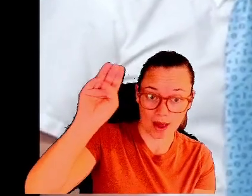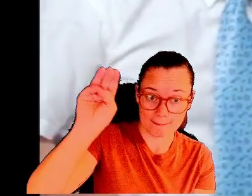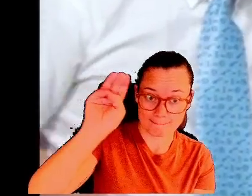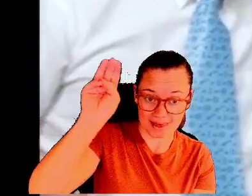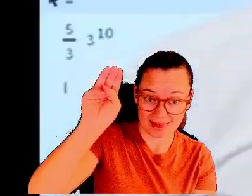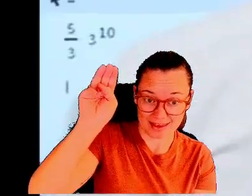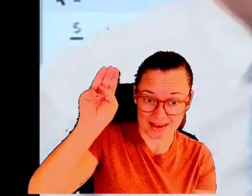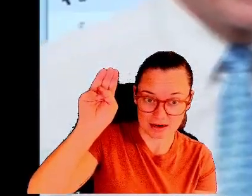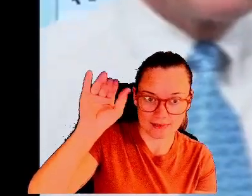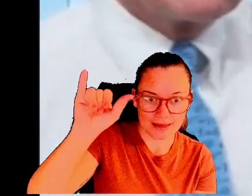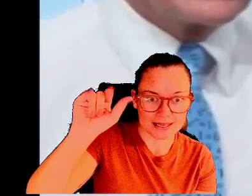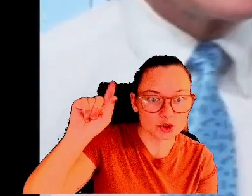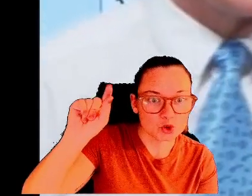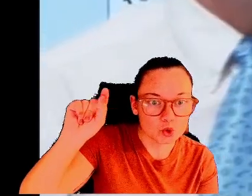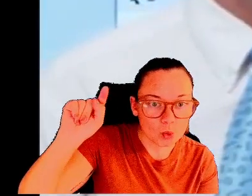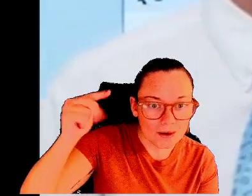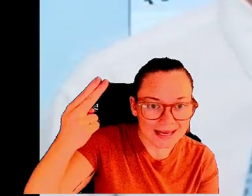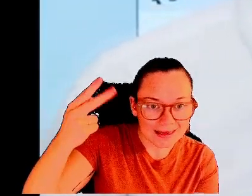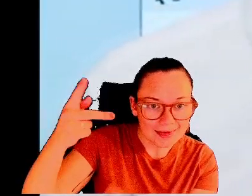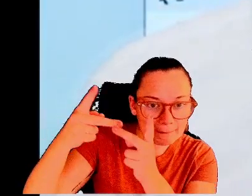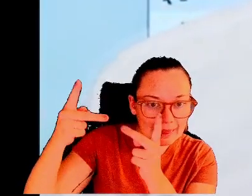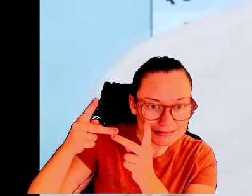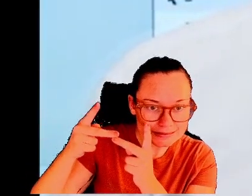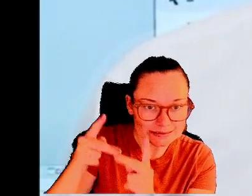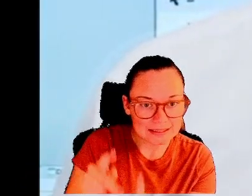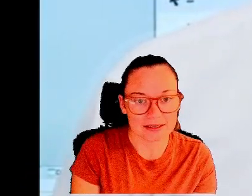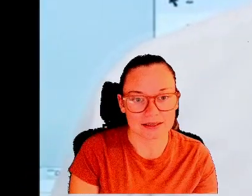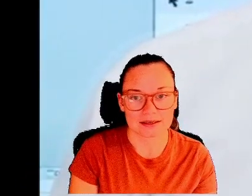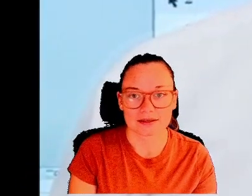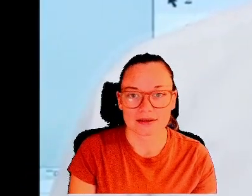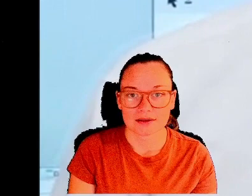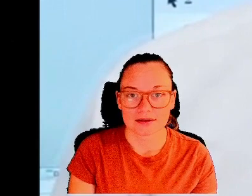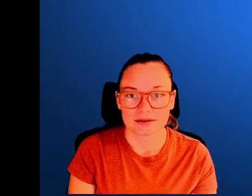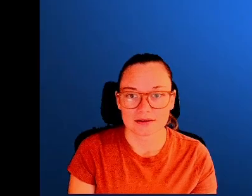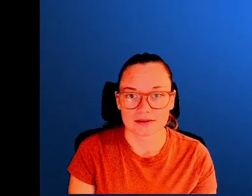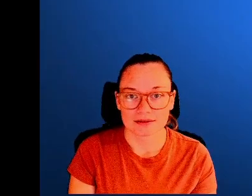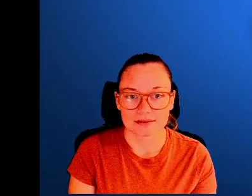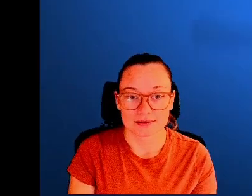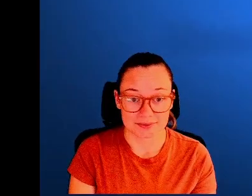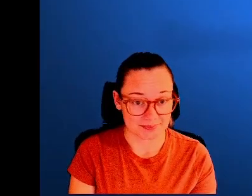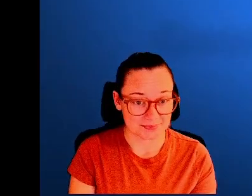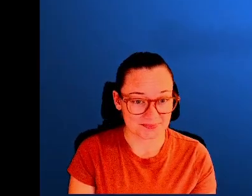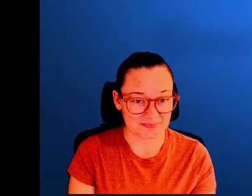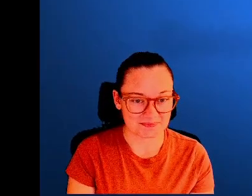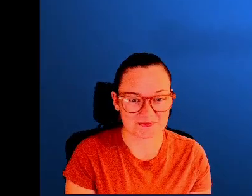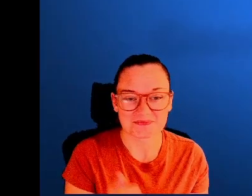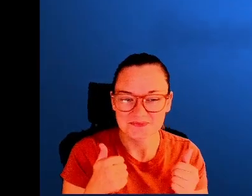3 each time, so it's growing even faster. Okay?